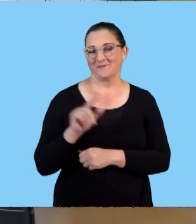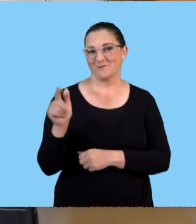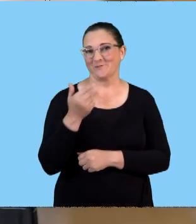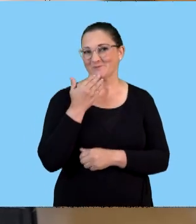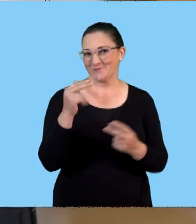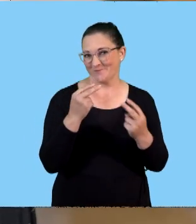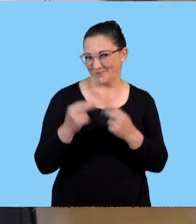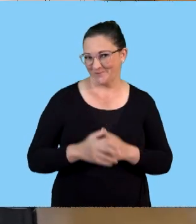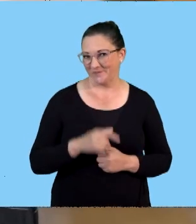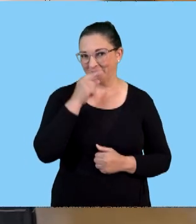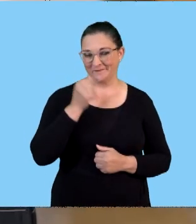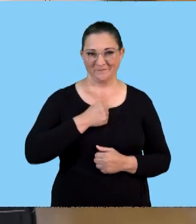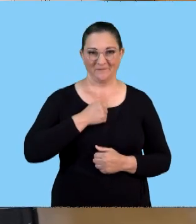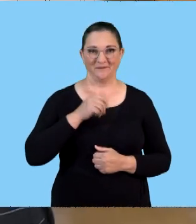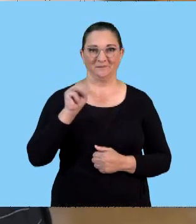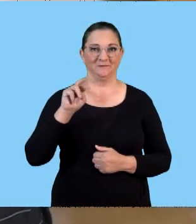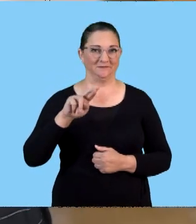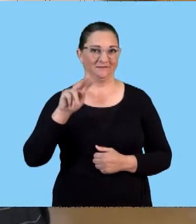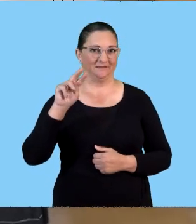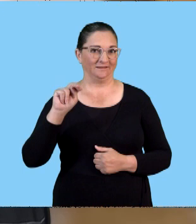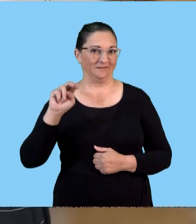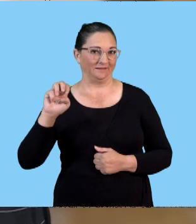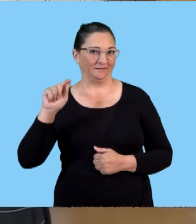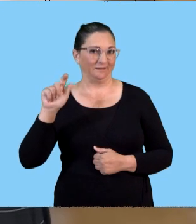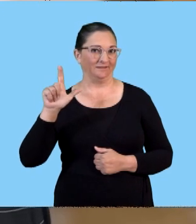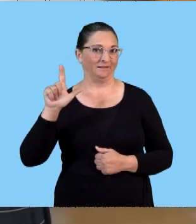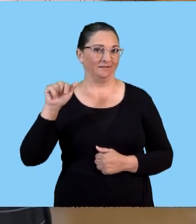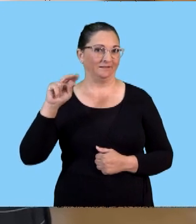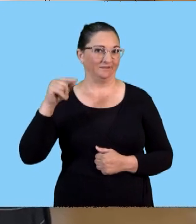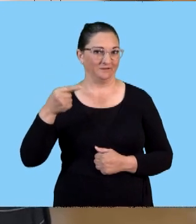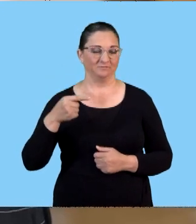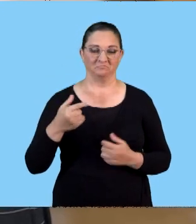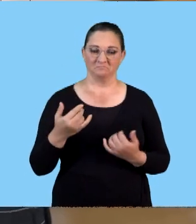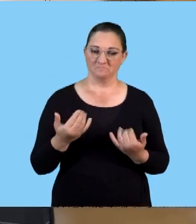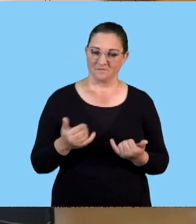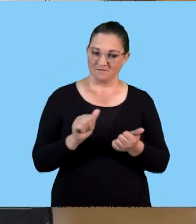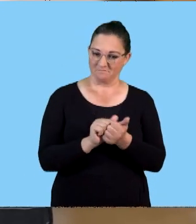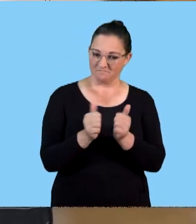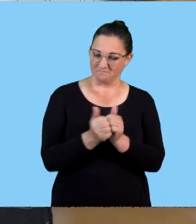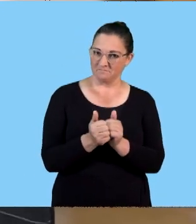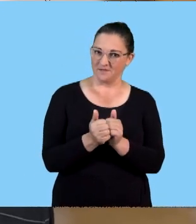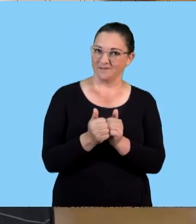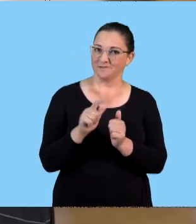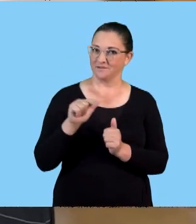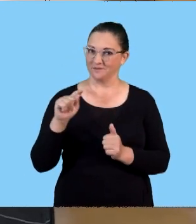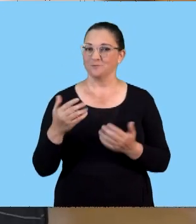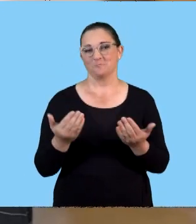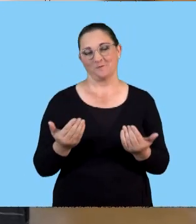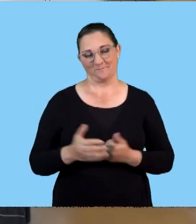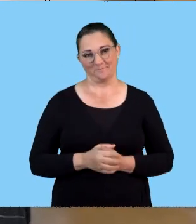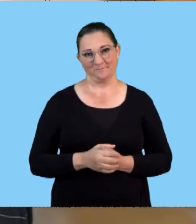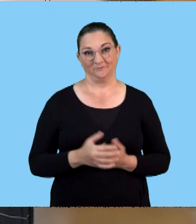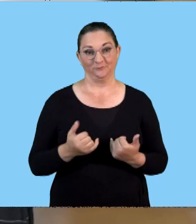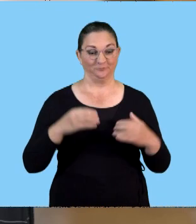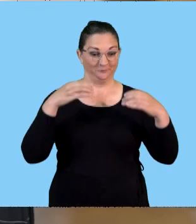Good day to all our viewers out there. My name is Heinrich Neetling and welcome to Mathematical Literacy. In today's lesson, we will focus on the